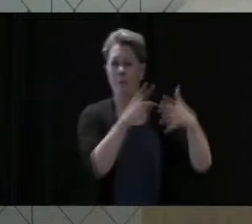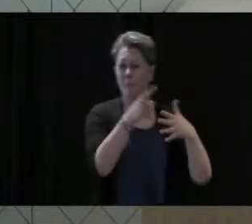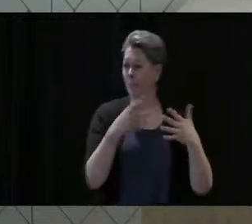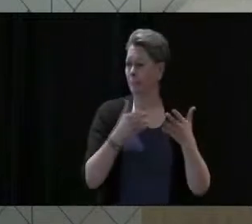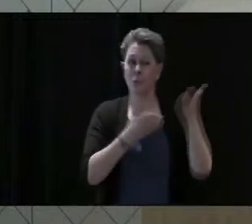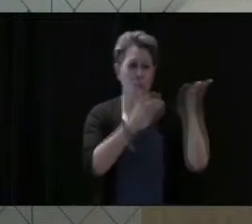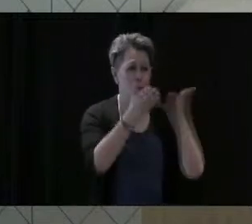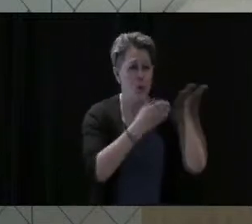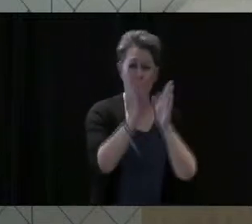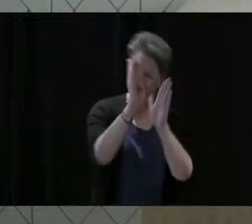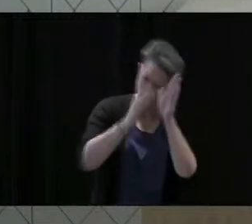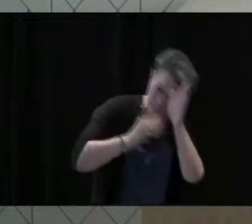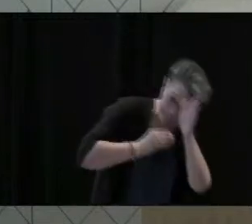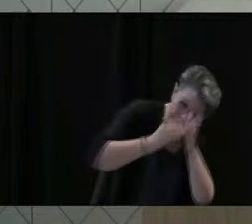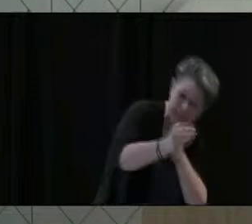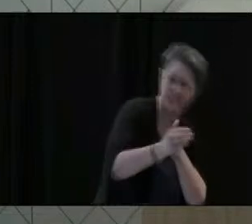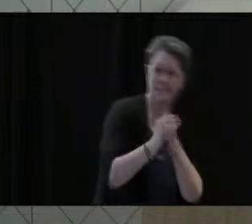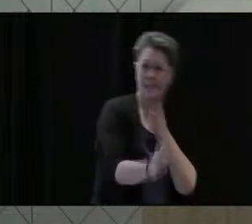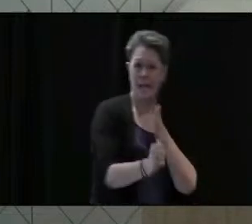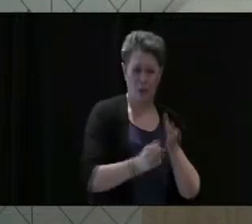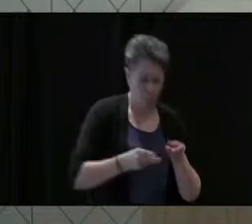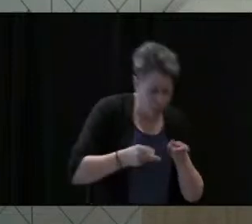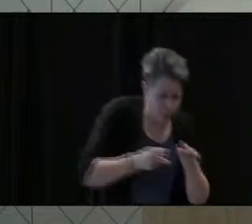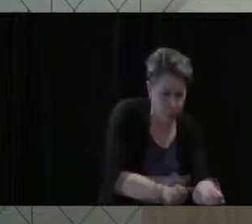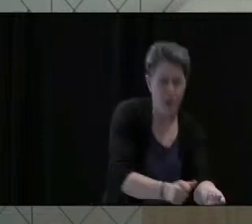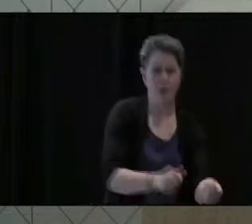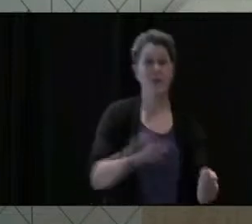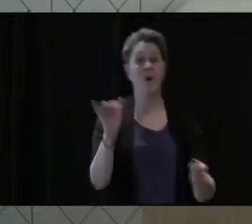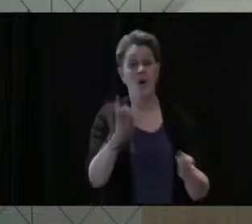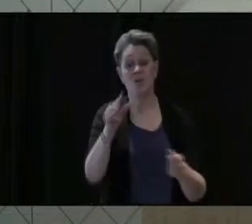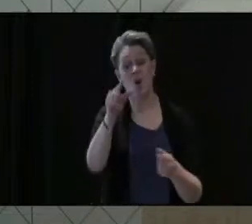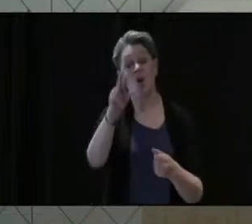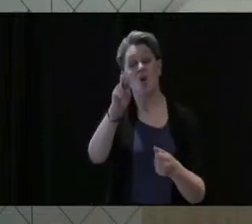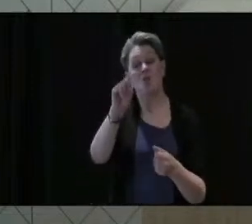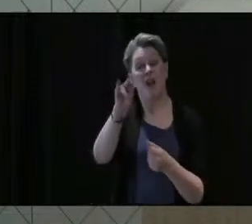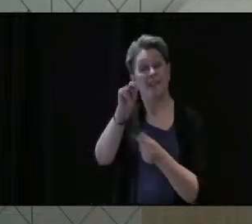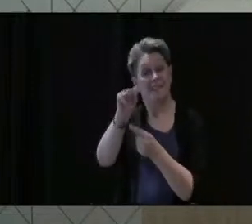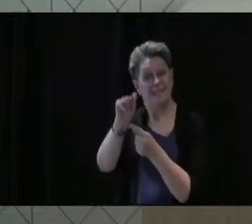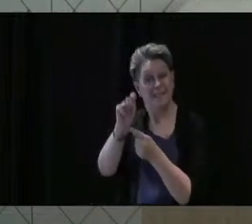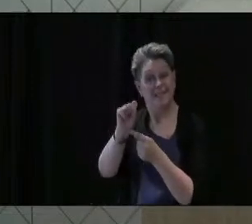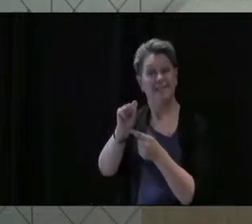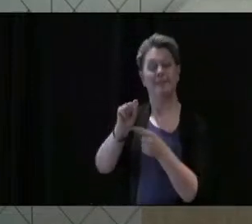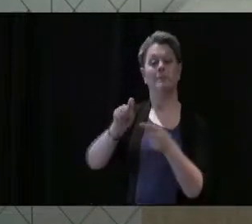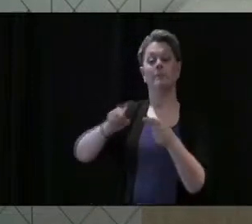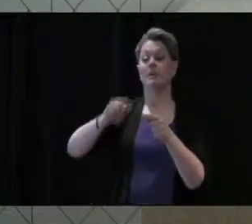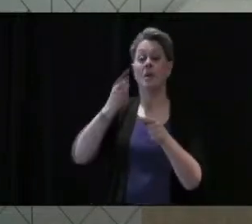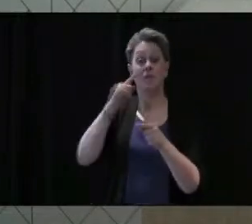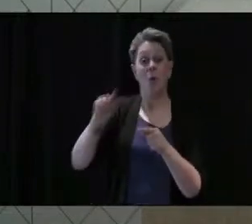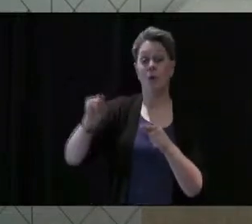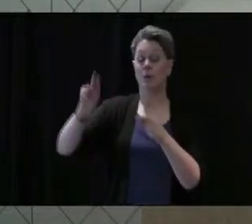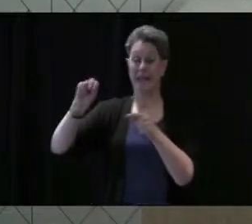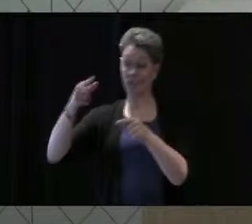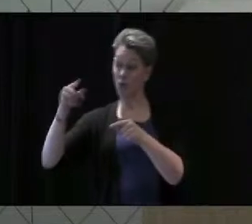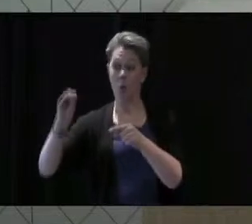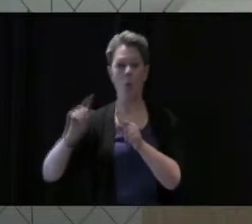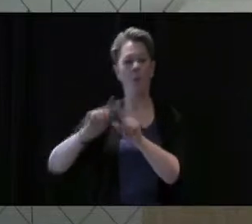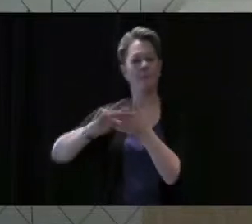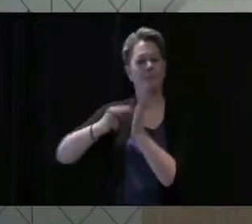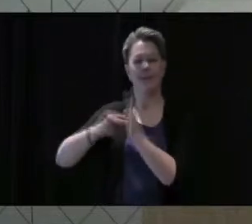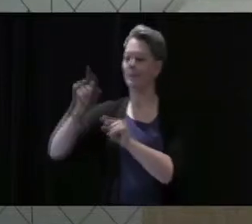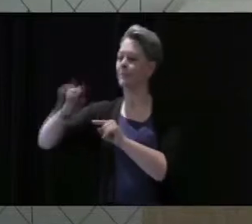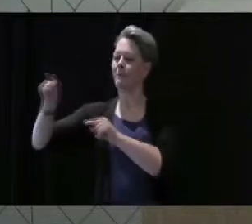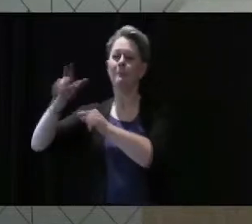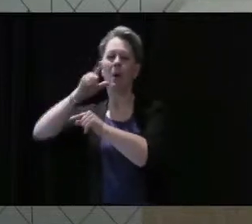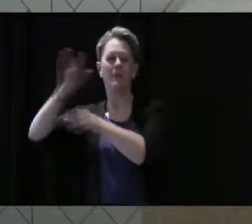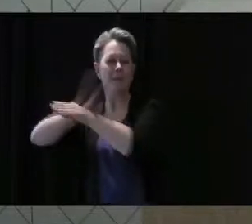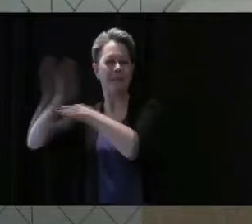service, and they spend hundreds of millions more on grants to more than 2,000 different non-governmental groups. We need